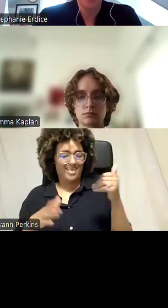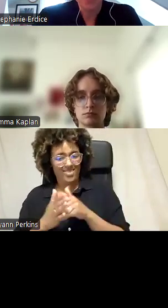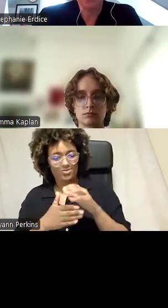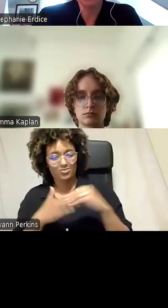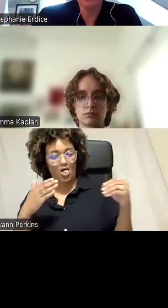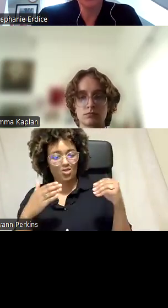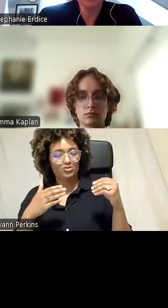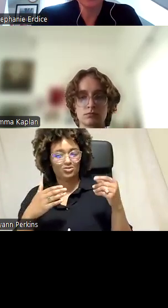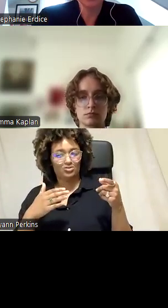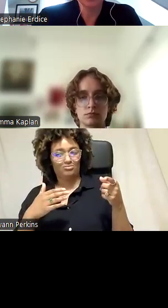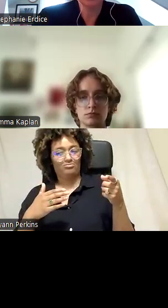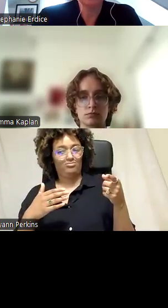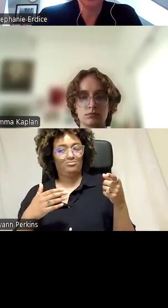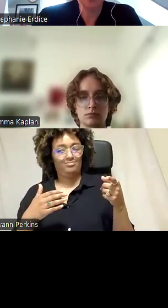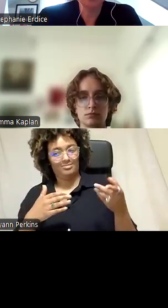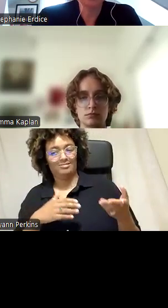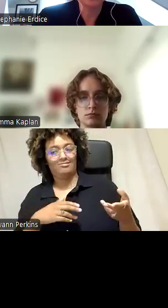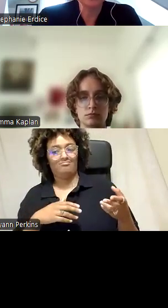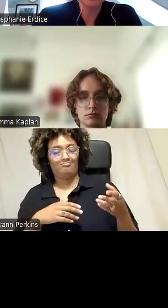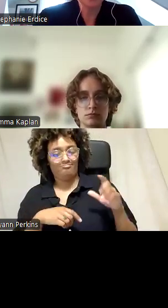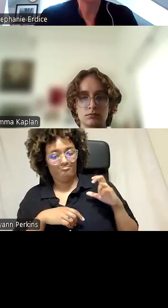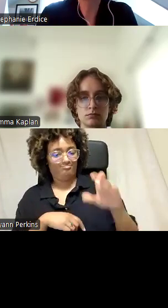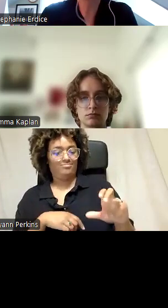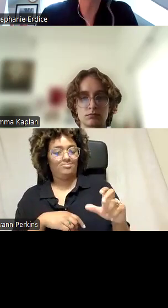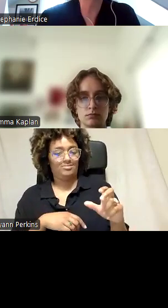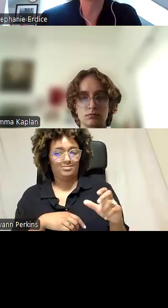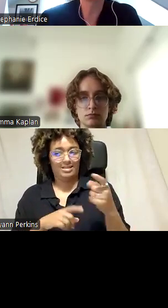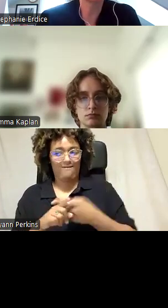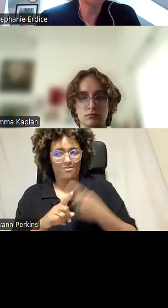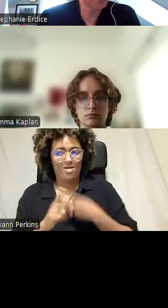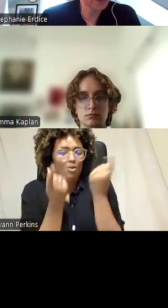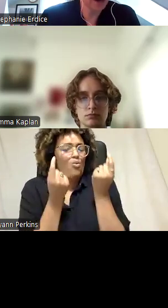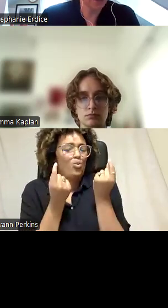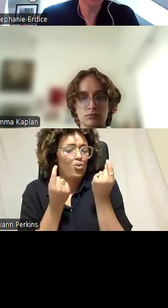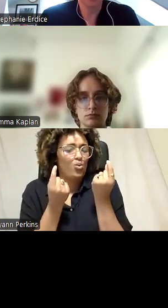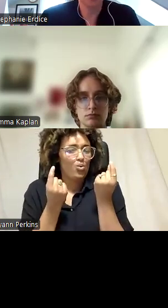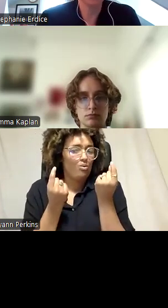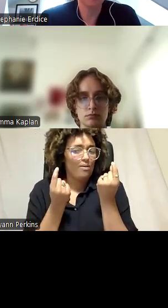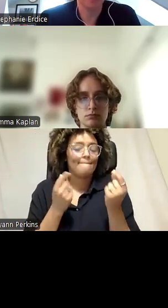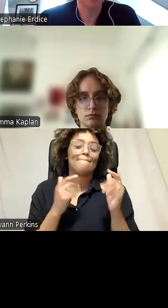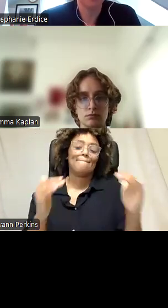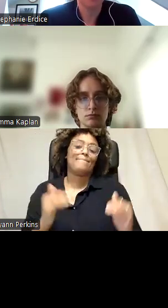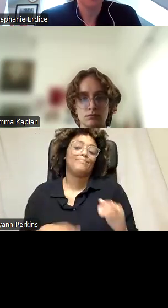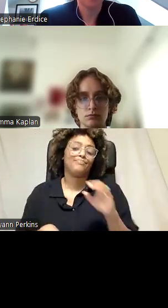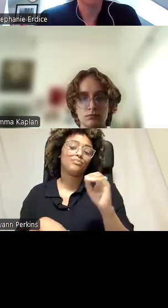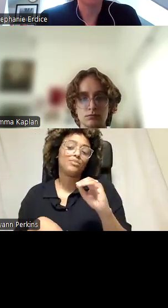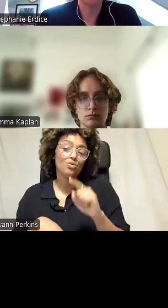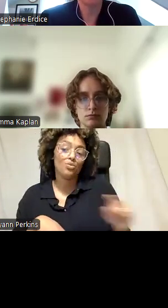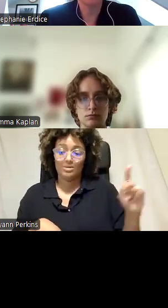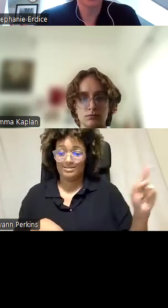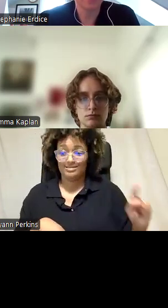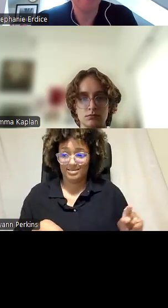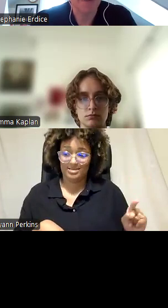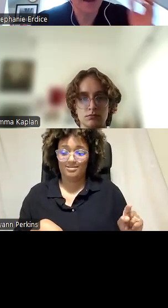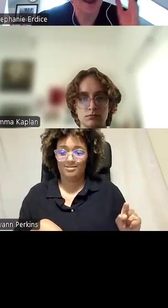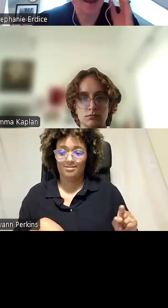that. And if your first name starts with an O through Z, what would you do with $850 extra a month? I'm going to